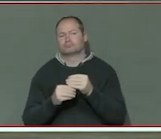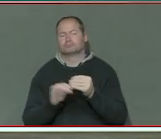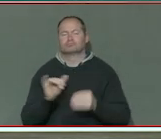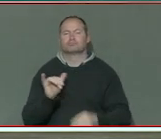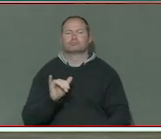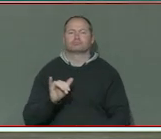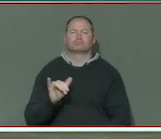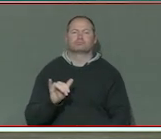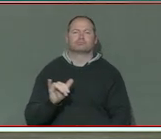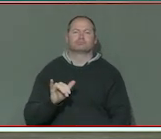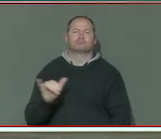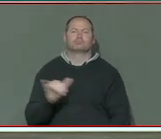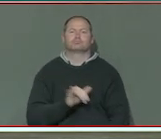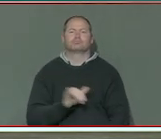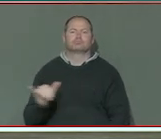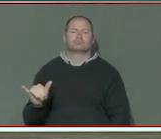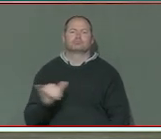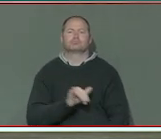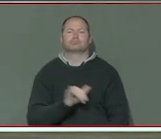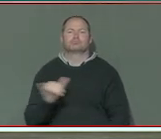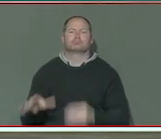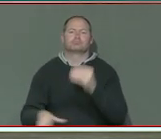What do you say?